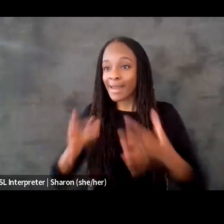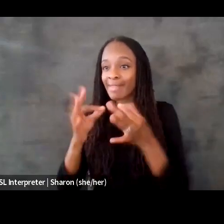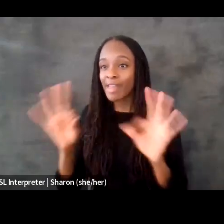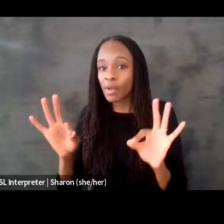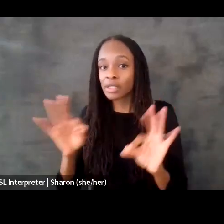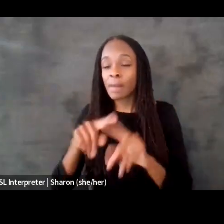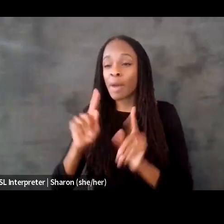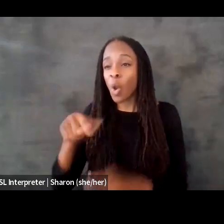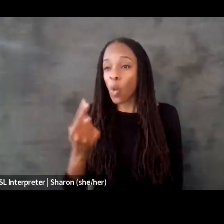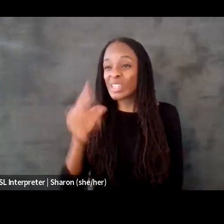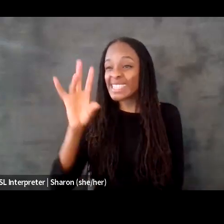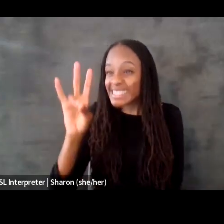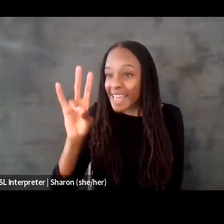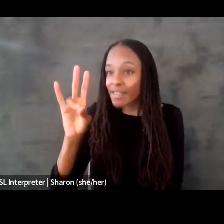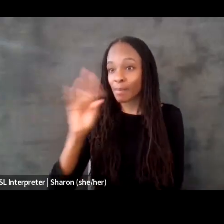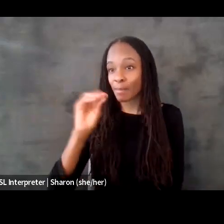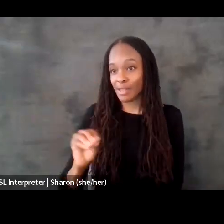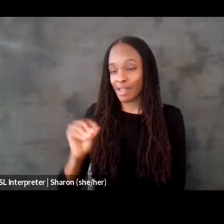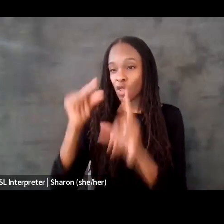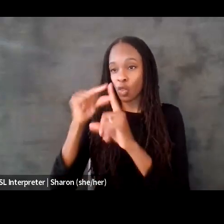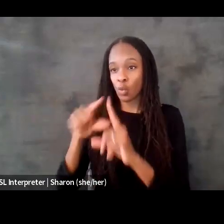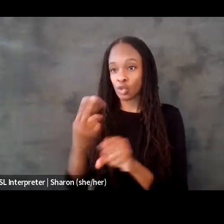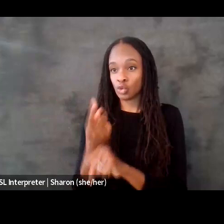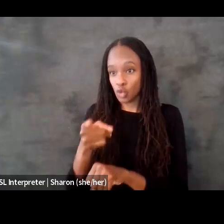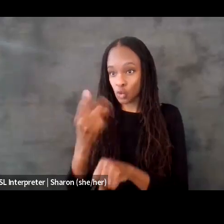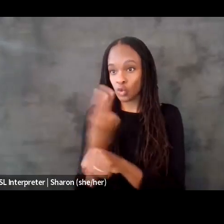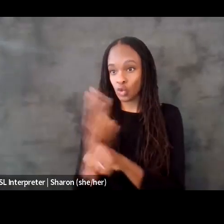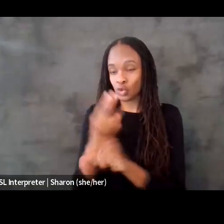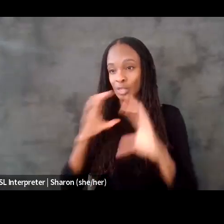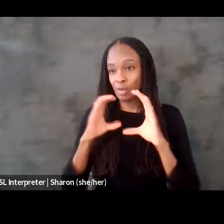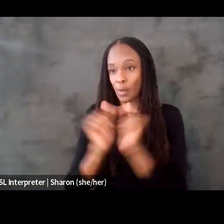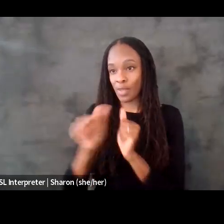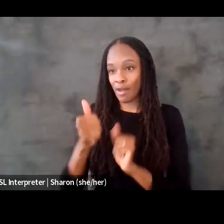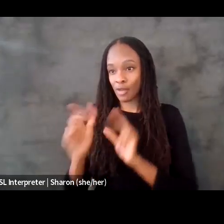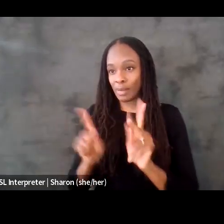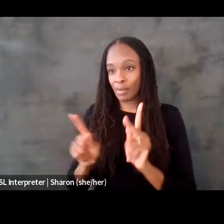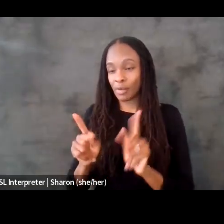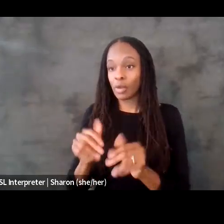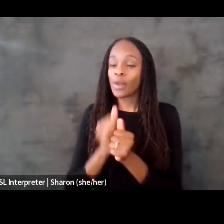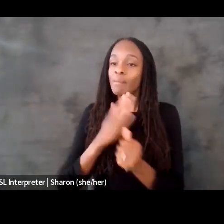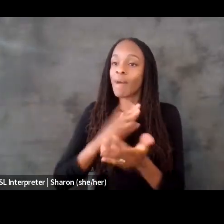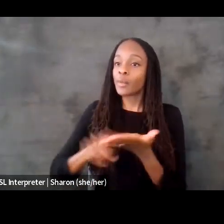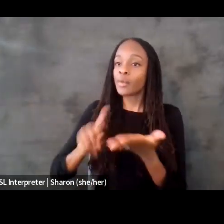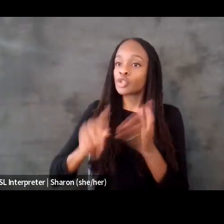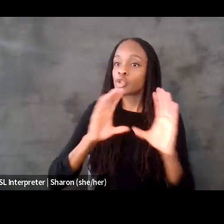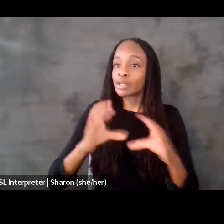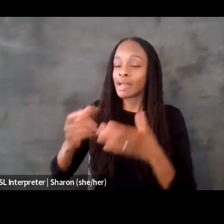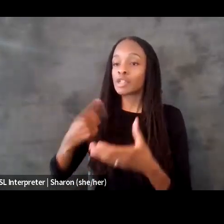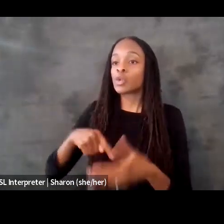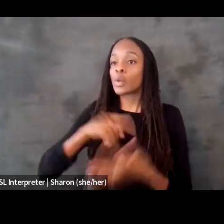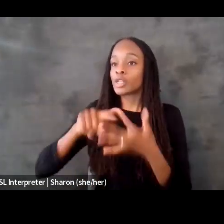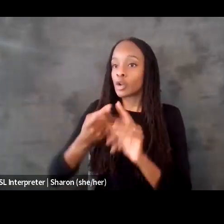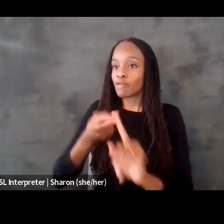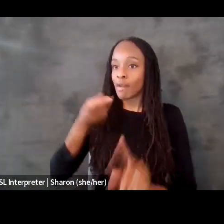only 7% are the words that you use to communicate with others. In my research classes, this is where we start from.